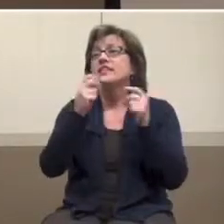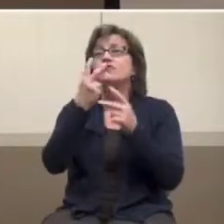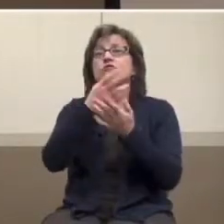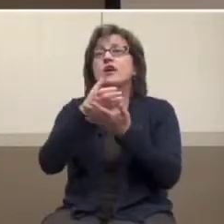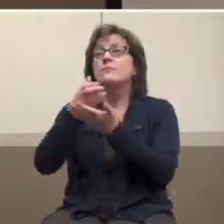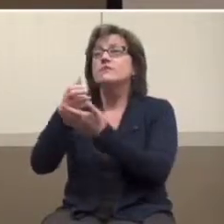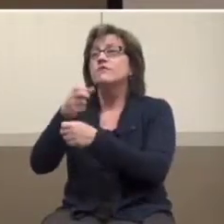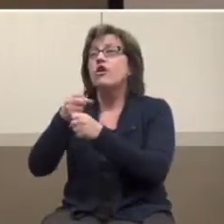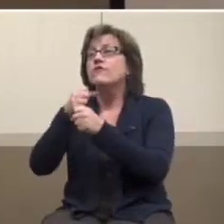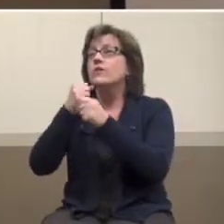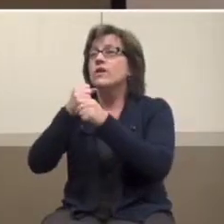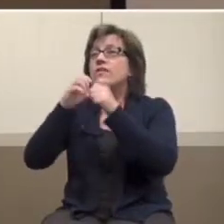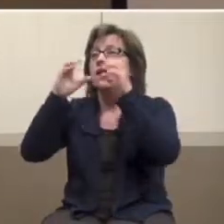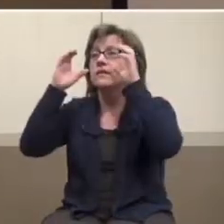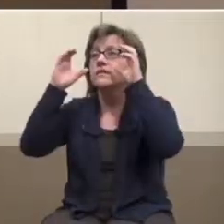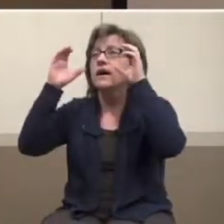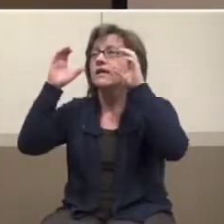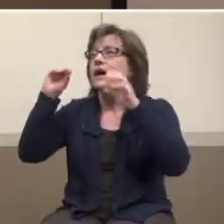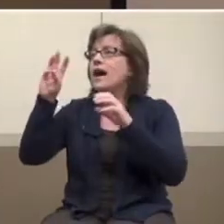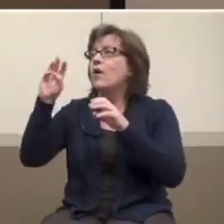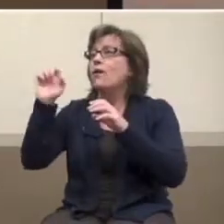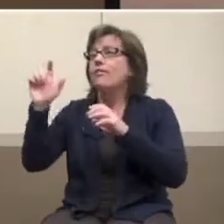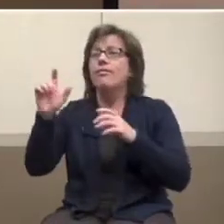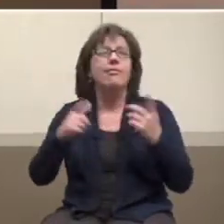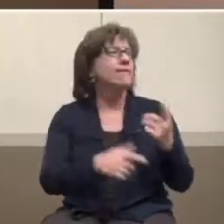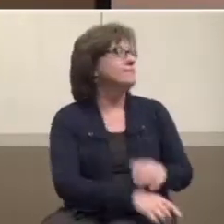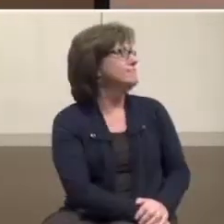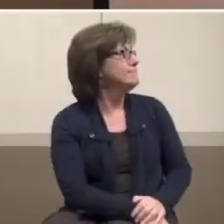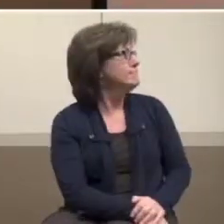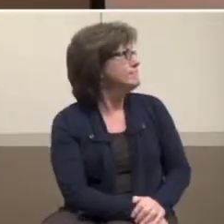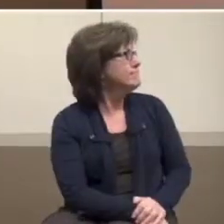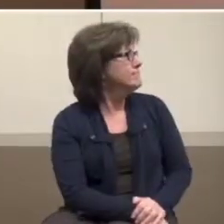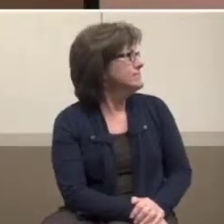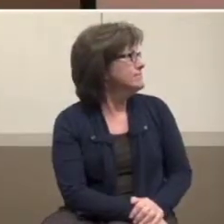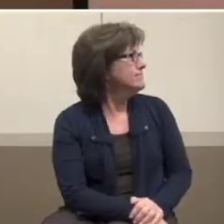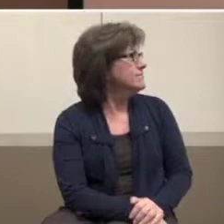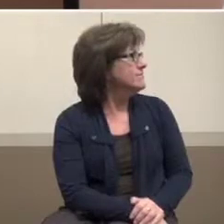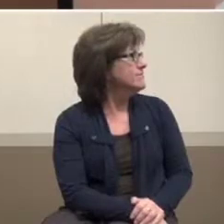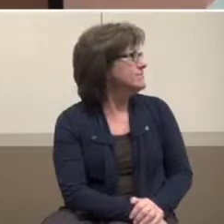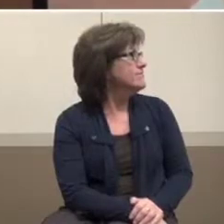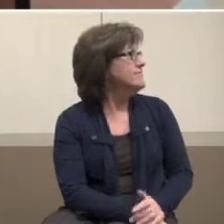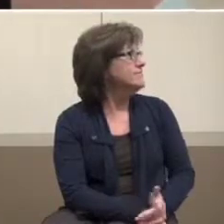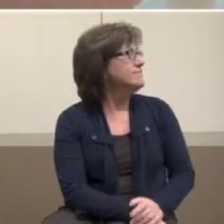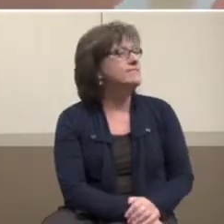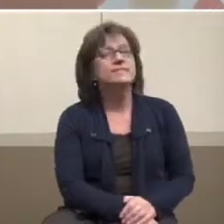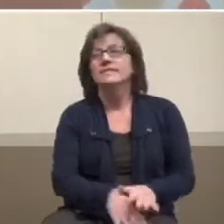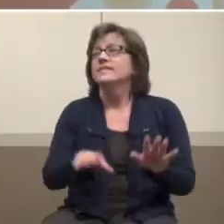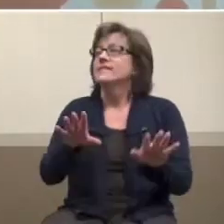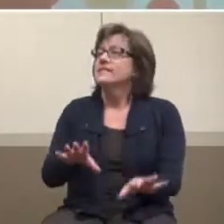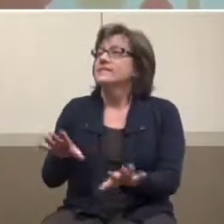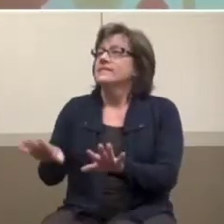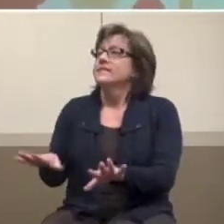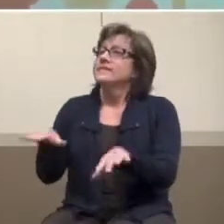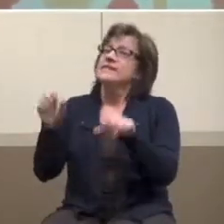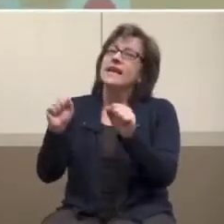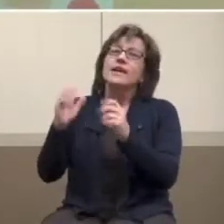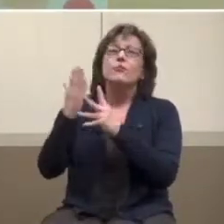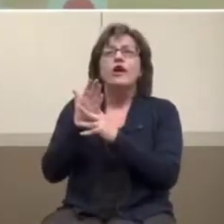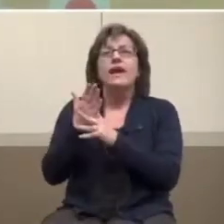with the owl. So that's kind of just something to like relax, take a little break in